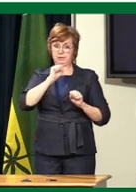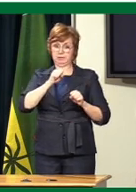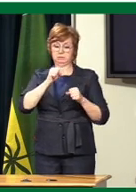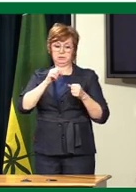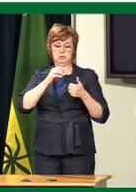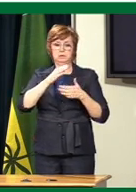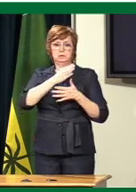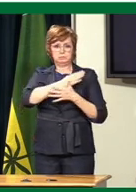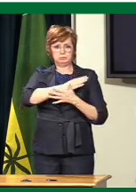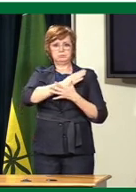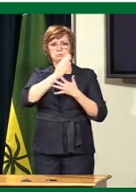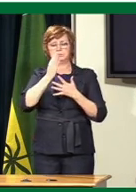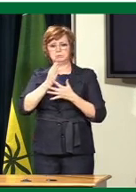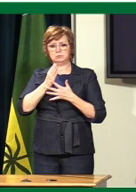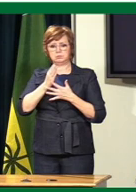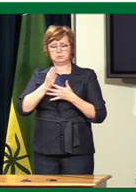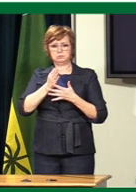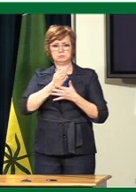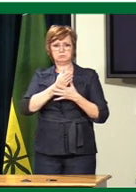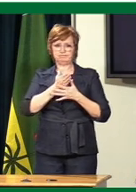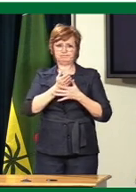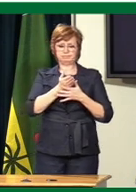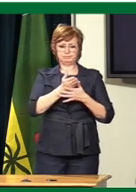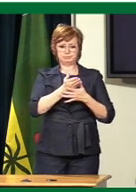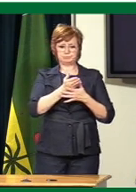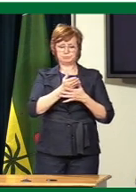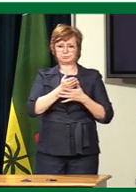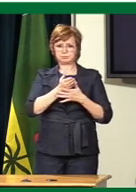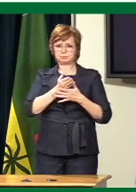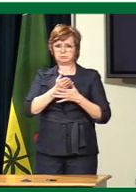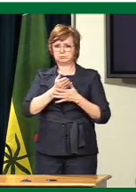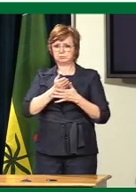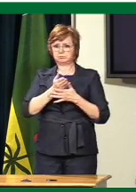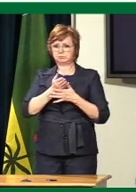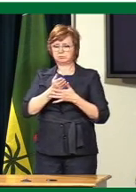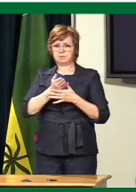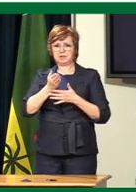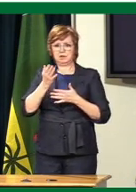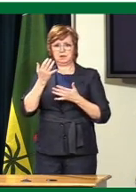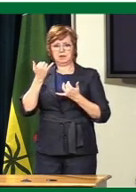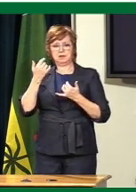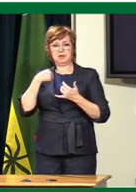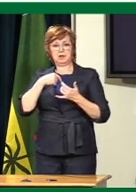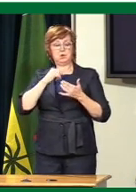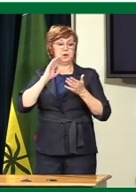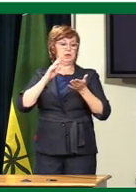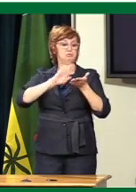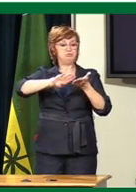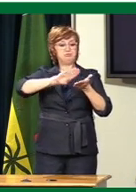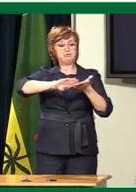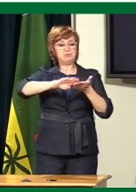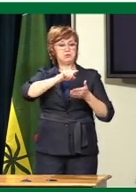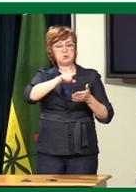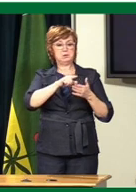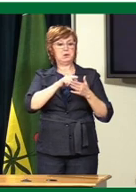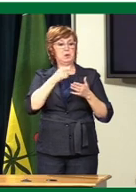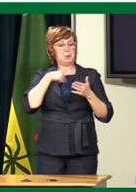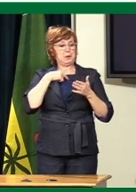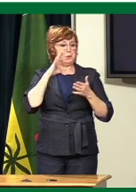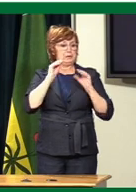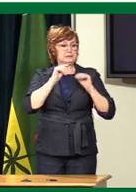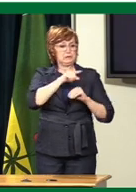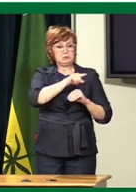to submit that the time for education is now mostly over. Any egregious non-compliance will